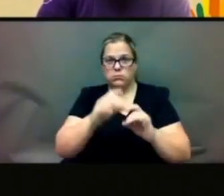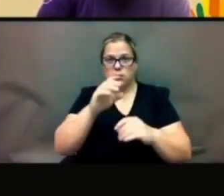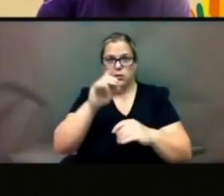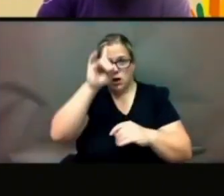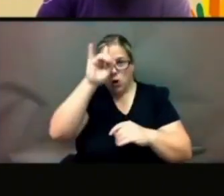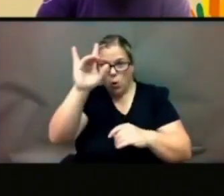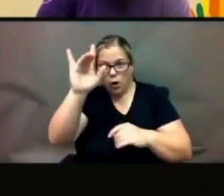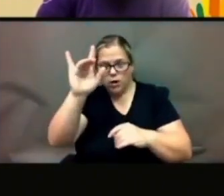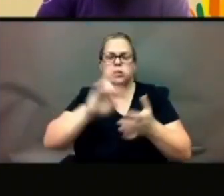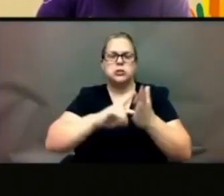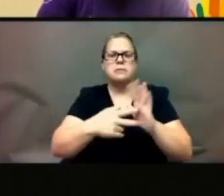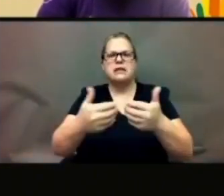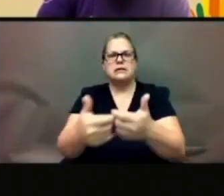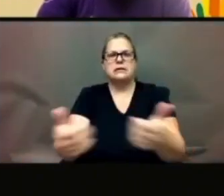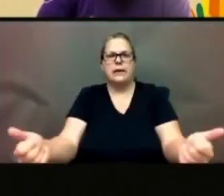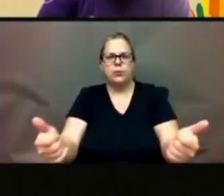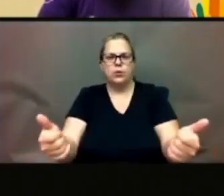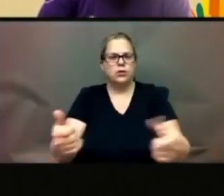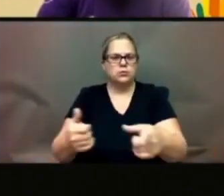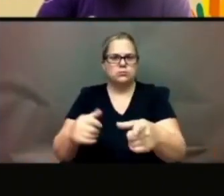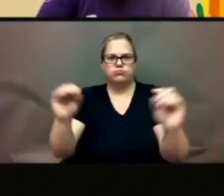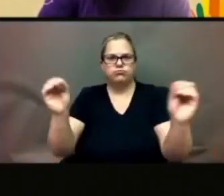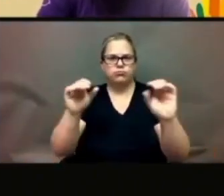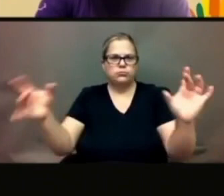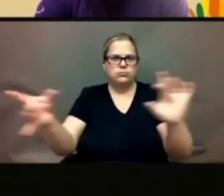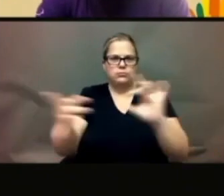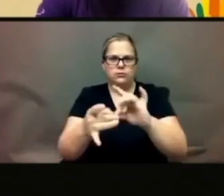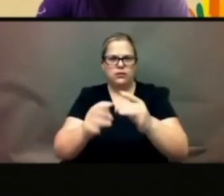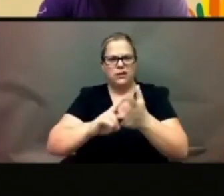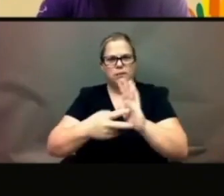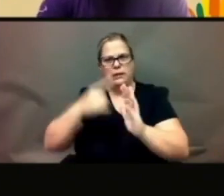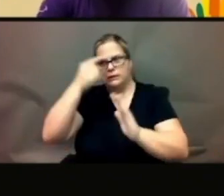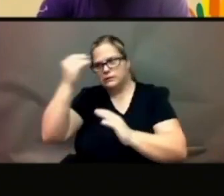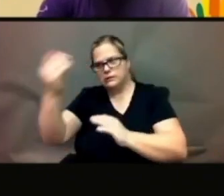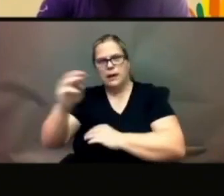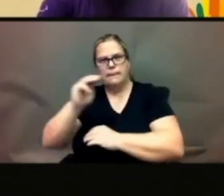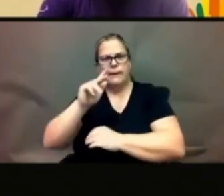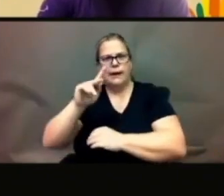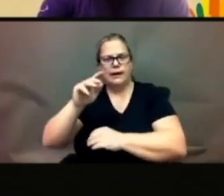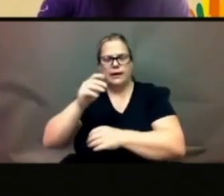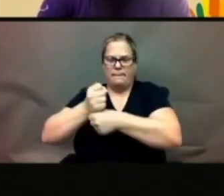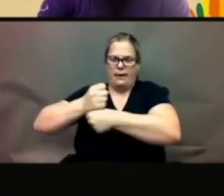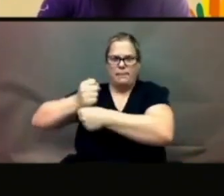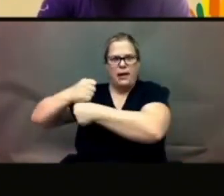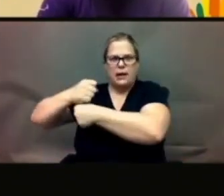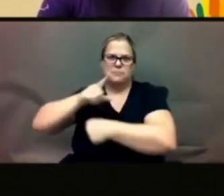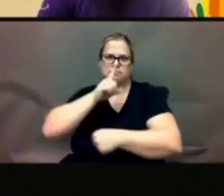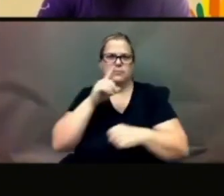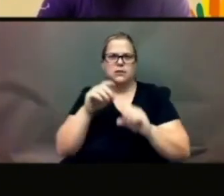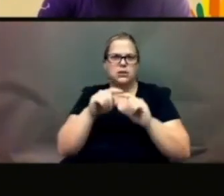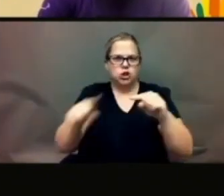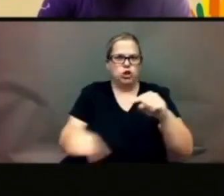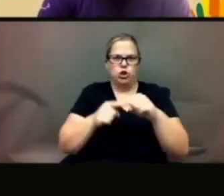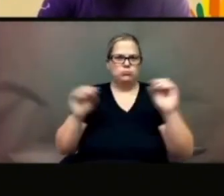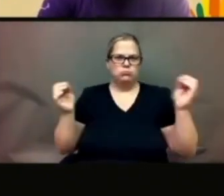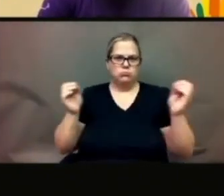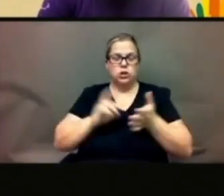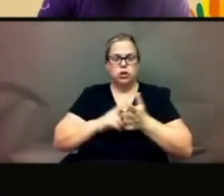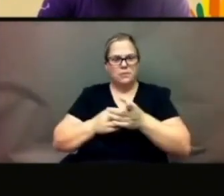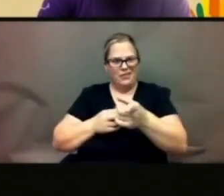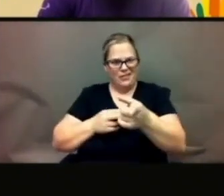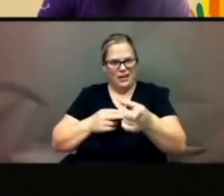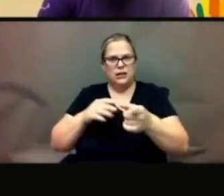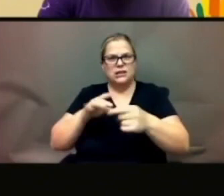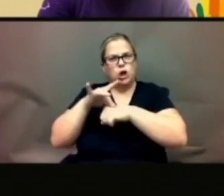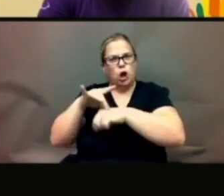nothing to bridge the connection to tell Makey Makey a circuit is complete. So everything always has to have this earth connection. That's like